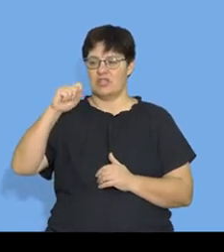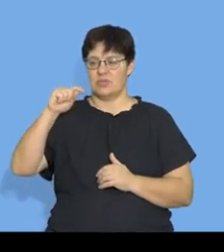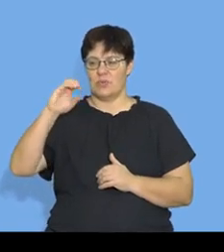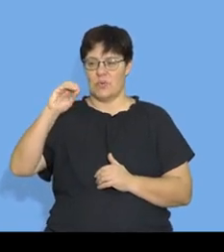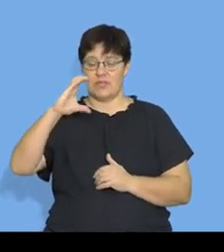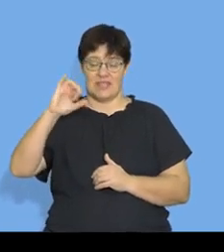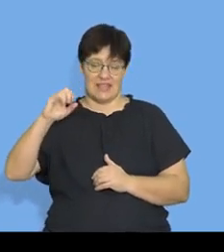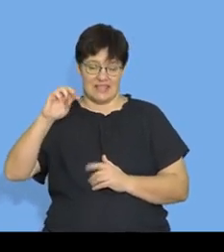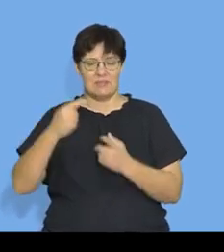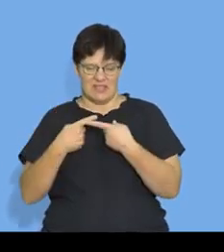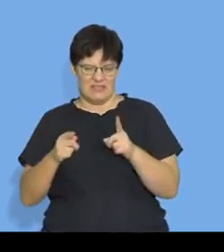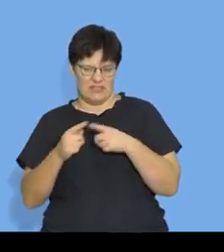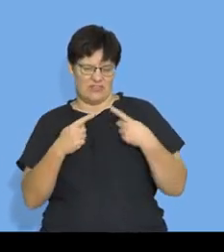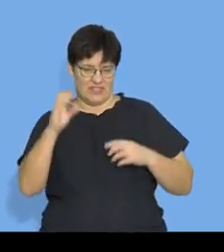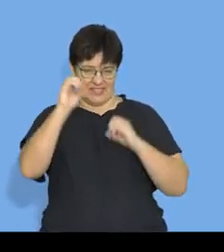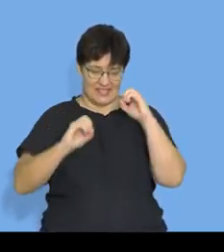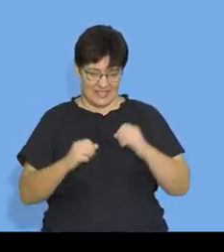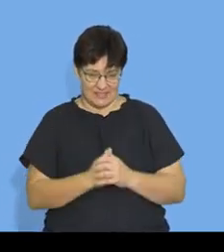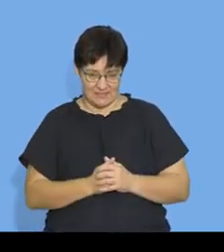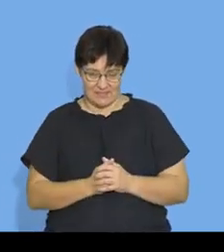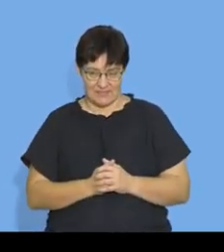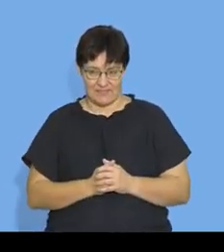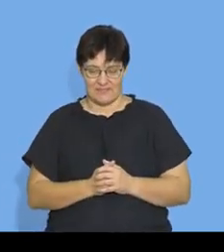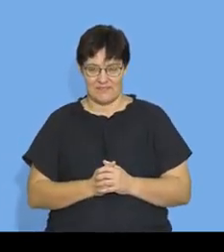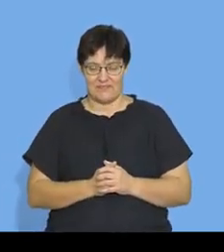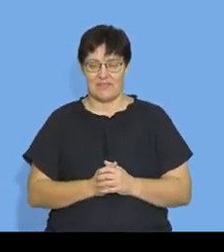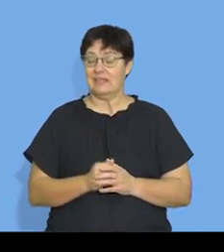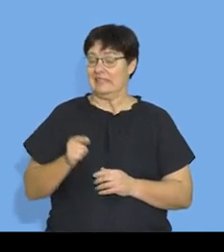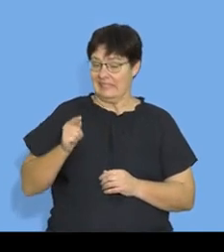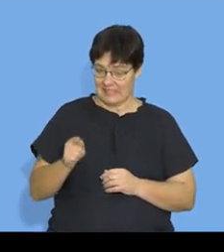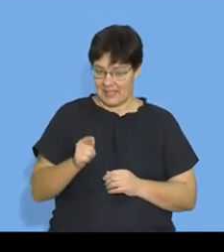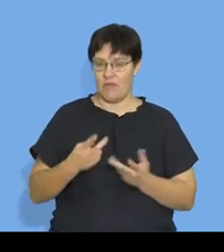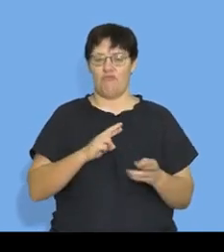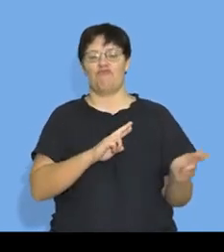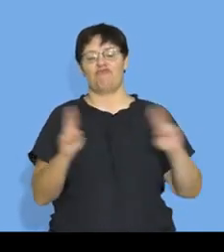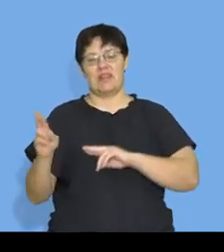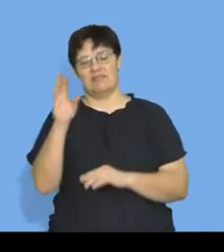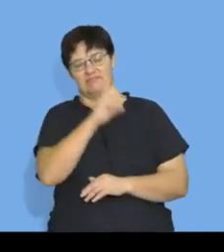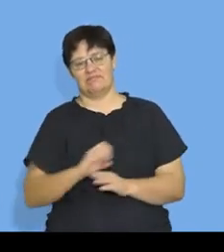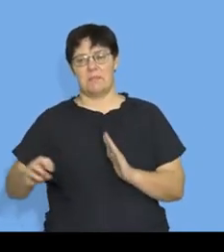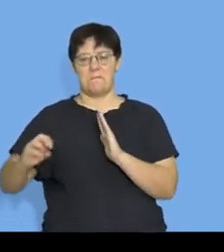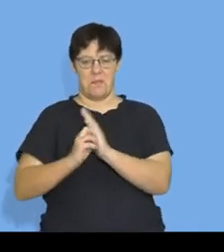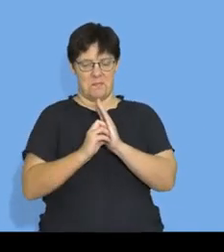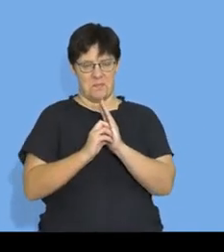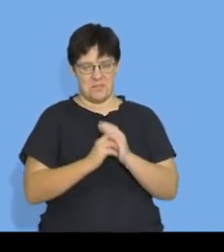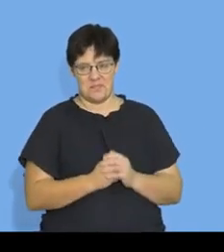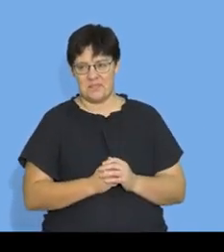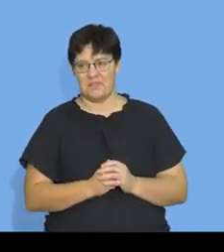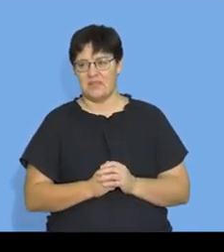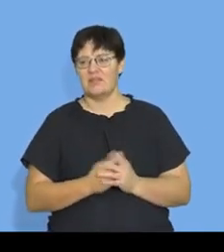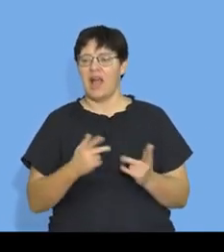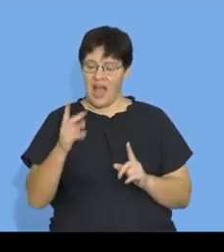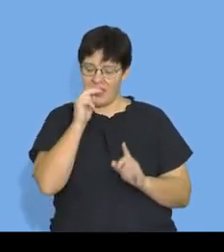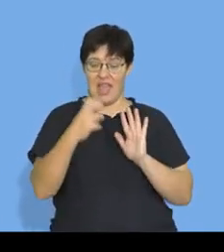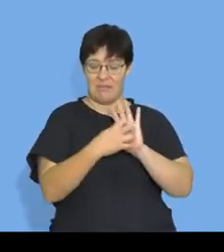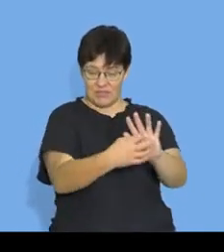more differentiation in the types of cells in this. And this blastocyst is now ready to be implanted. And